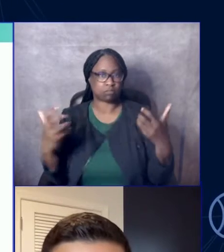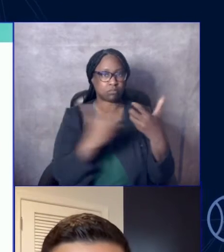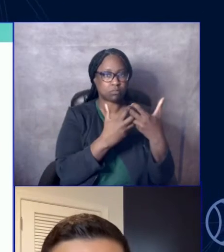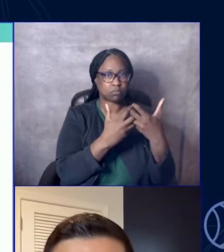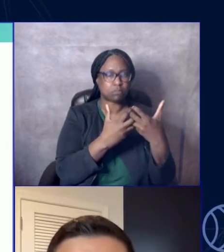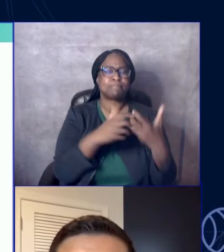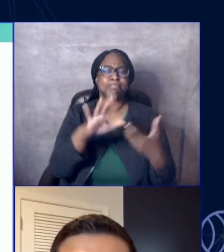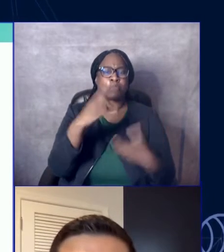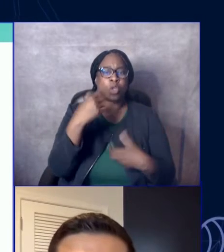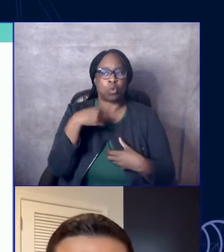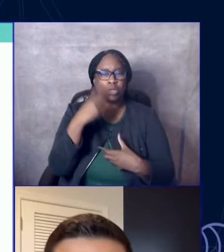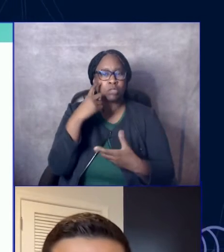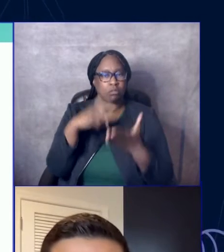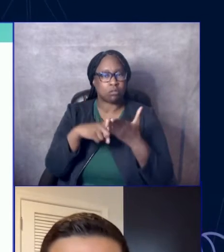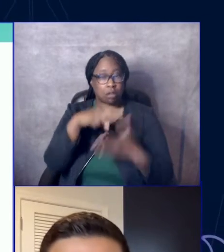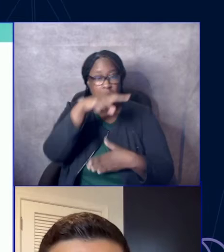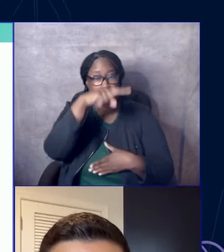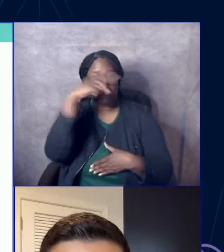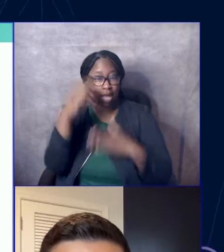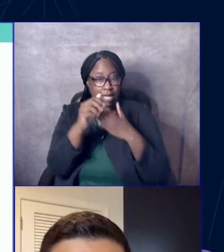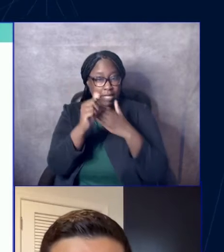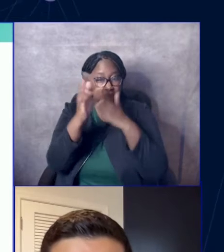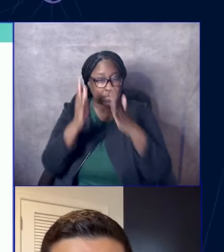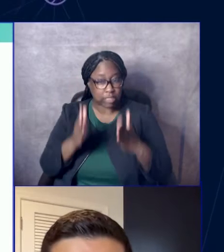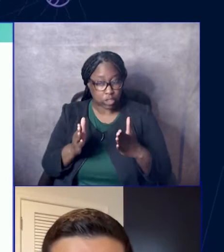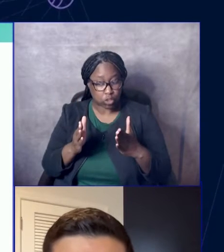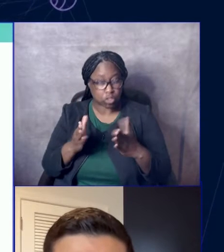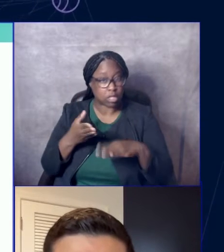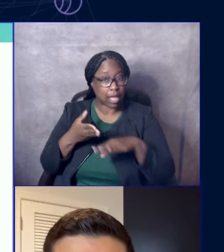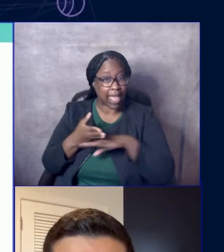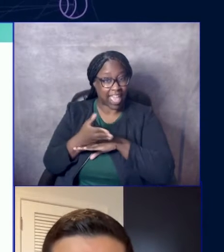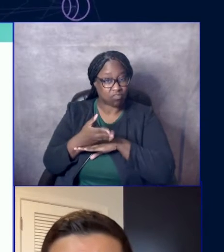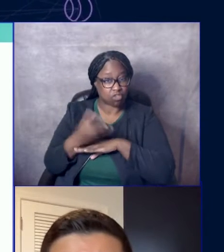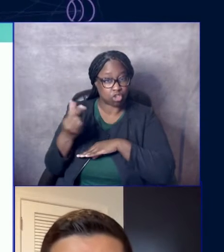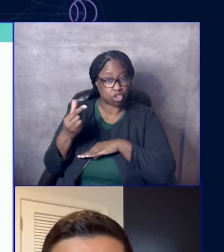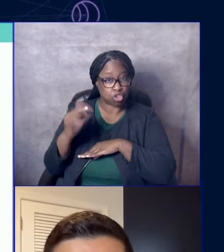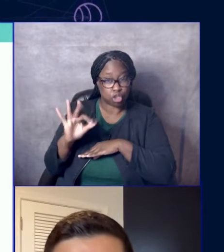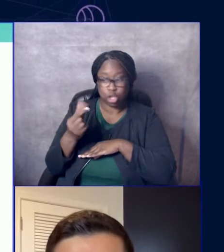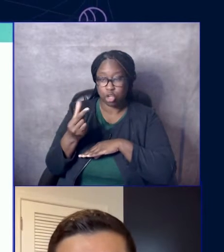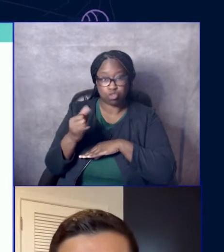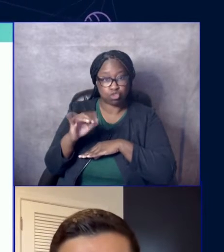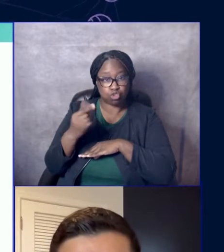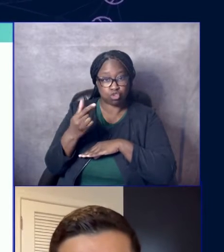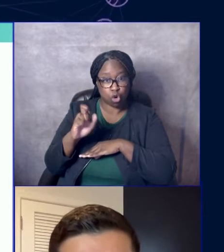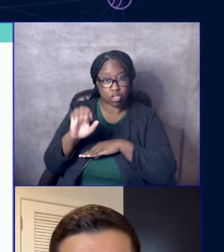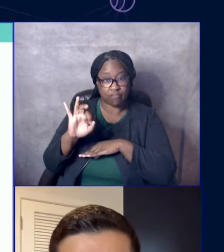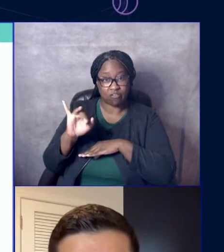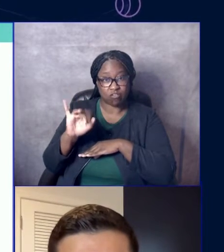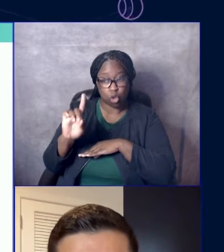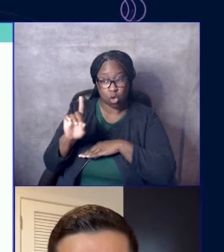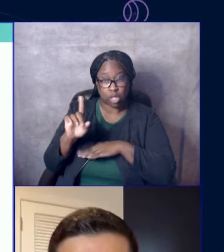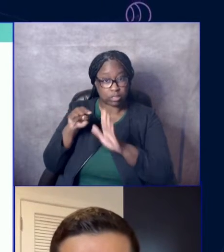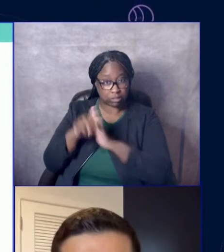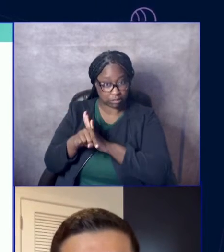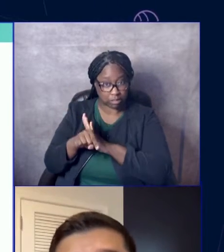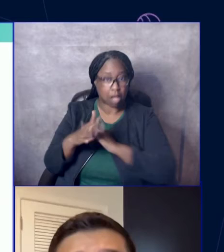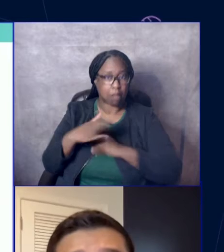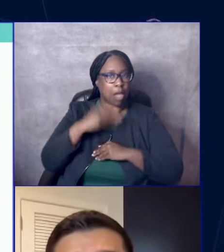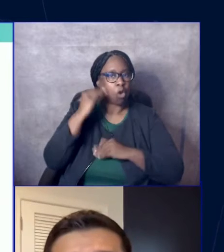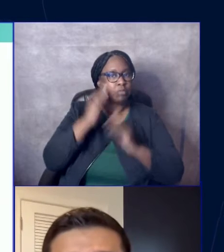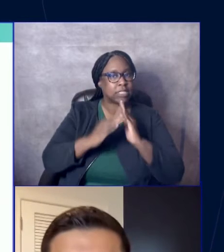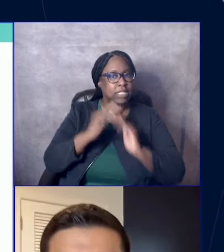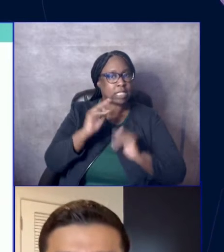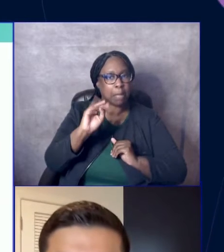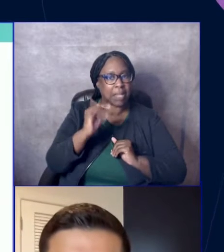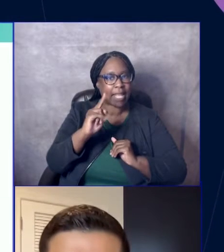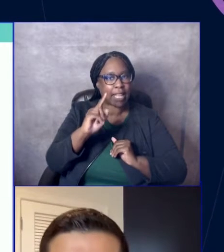country leading a racial reckoning in the aftermath of the murder of George Floyd by police in my home city of Minneapolis. It was important